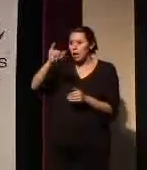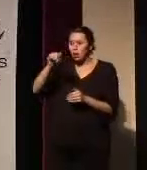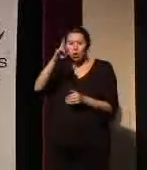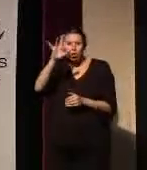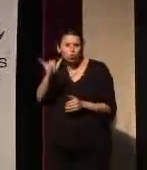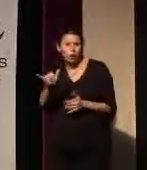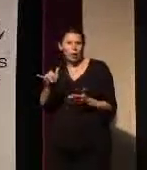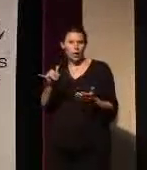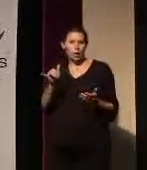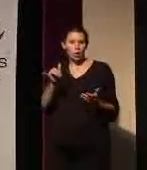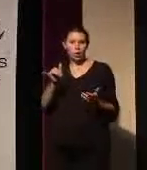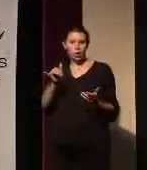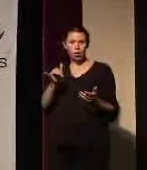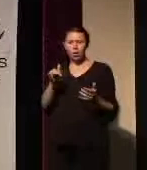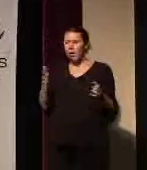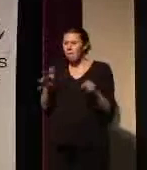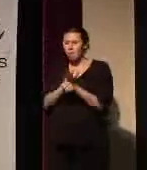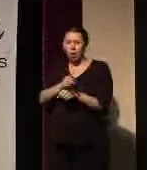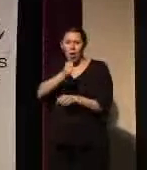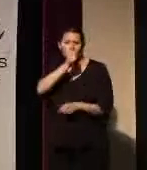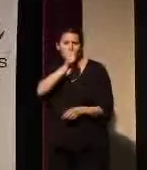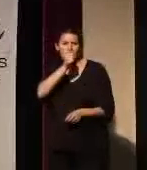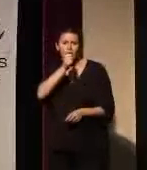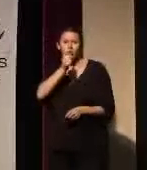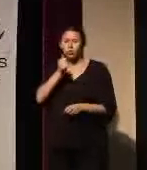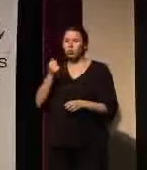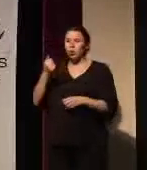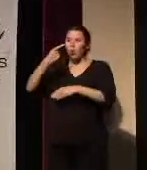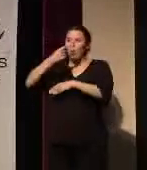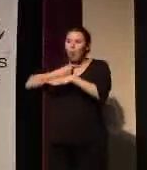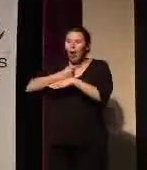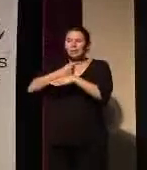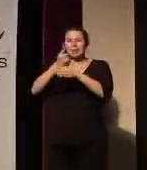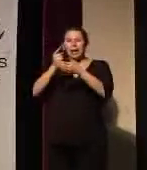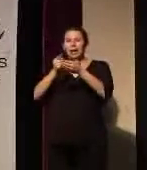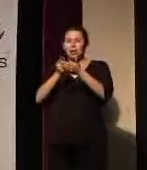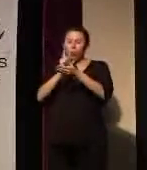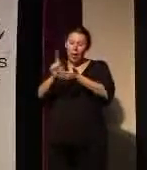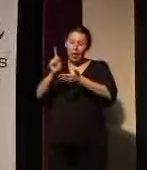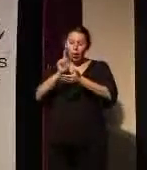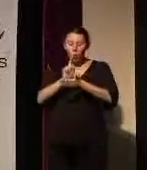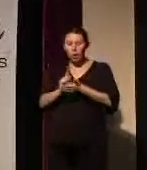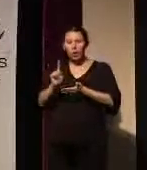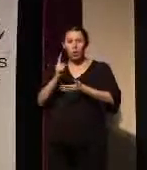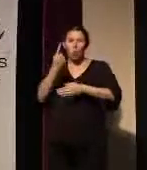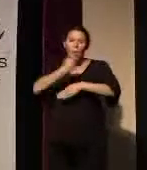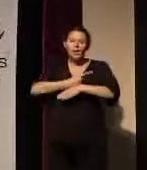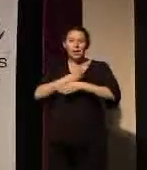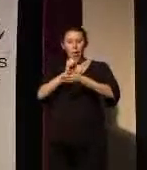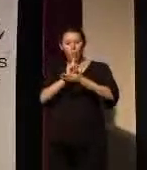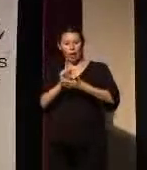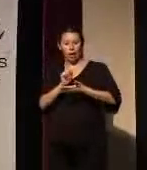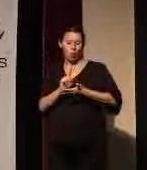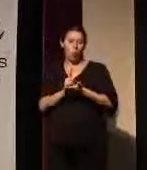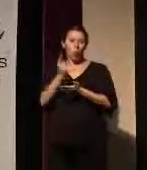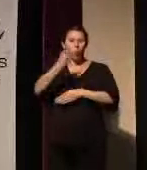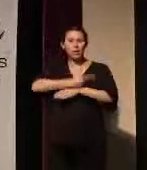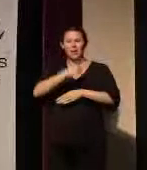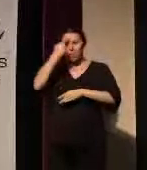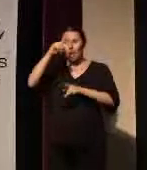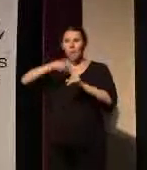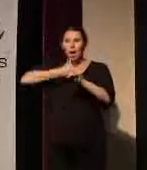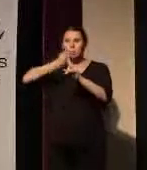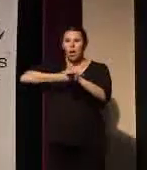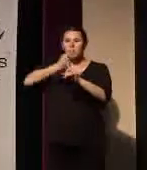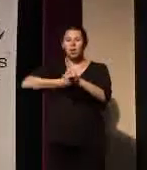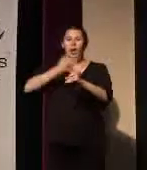that is completely confidential, that goes one day a week for months and months, and drags this